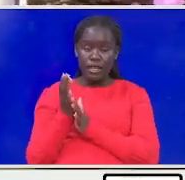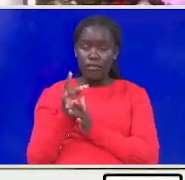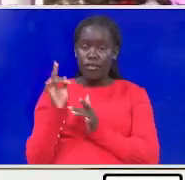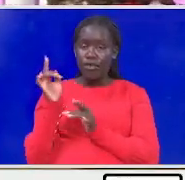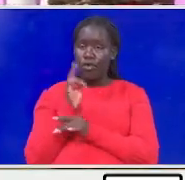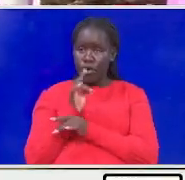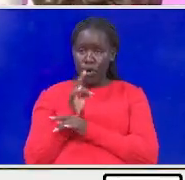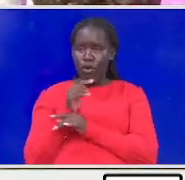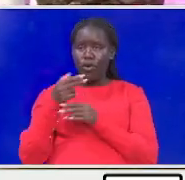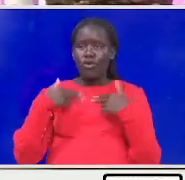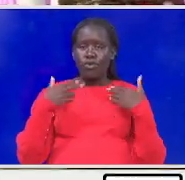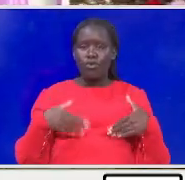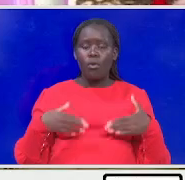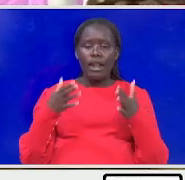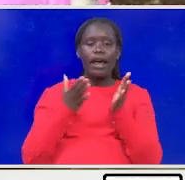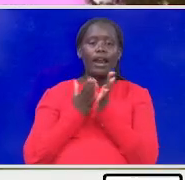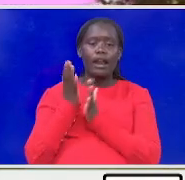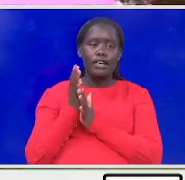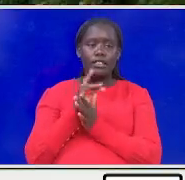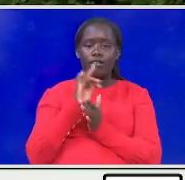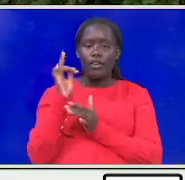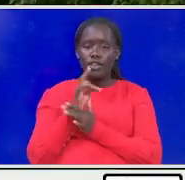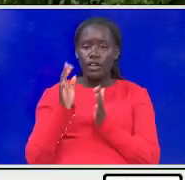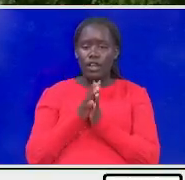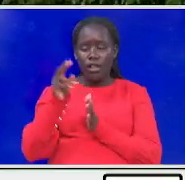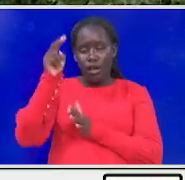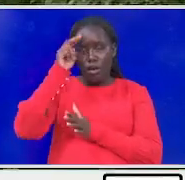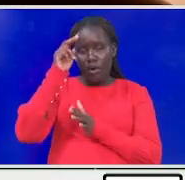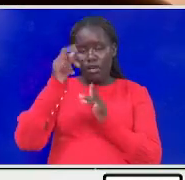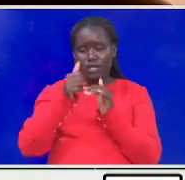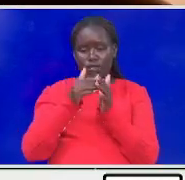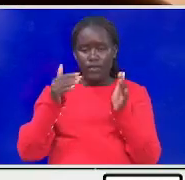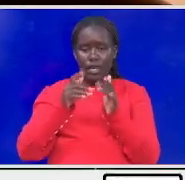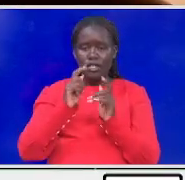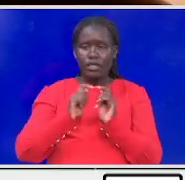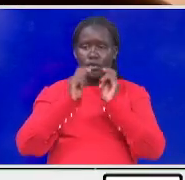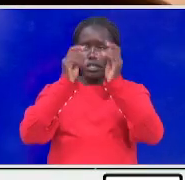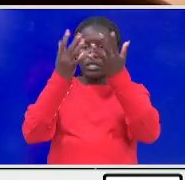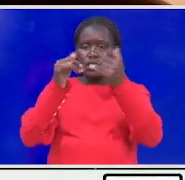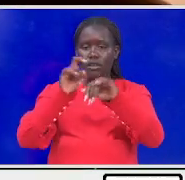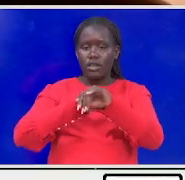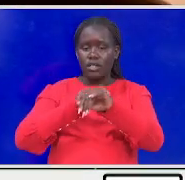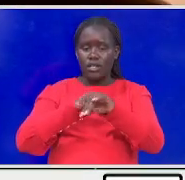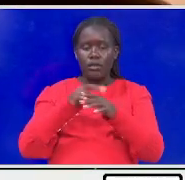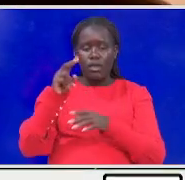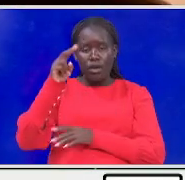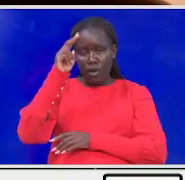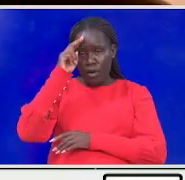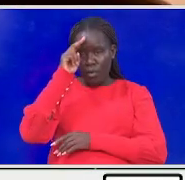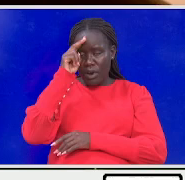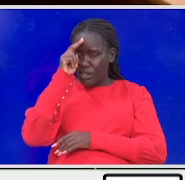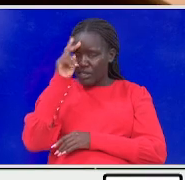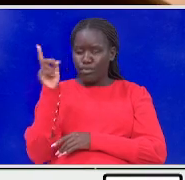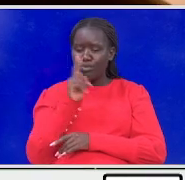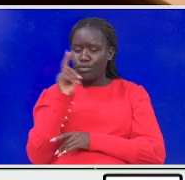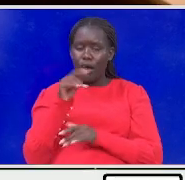rights violations and atrocities committed by police officers against protesters. It's time that police brutality really has to come to